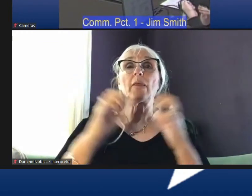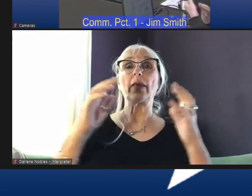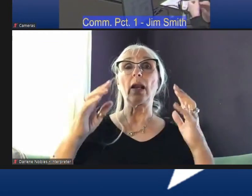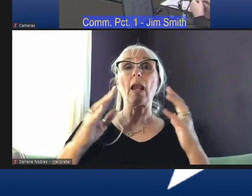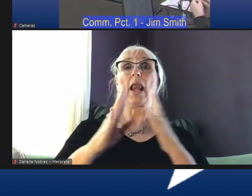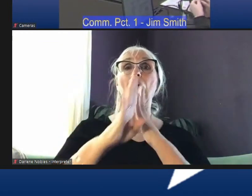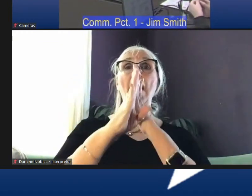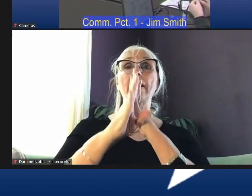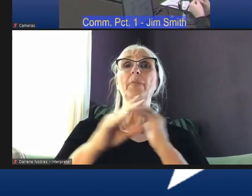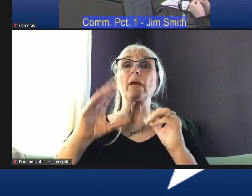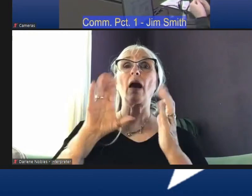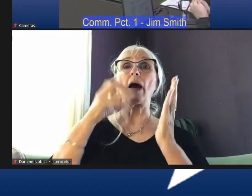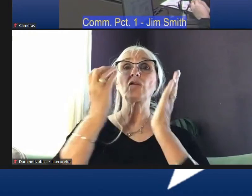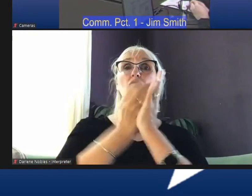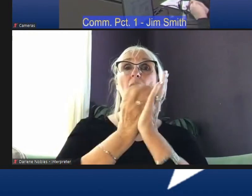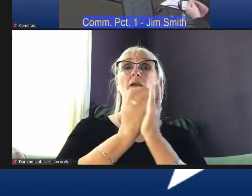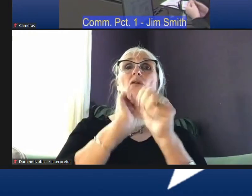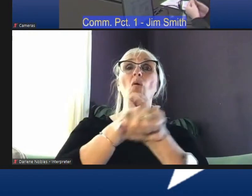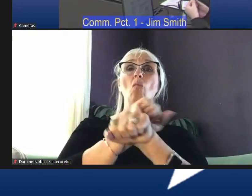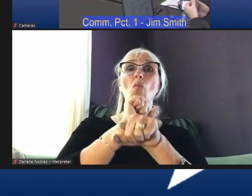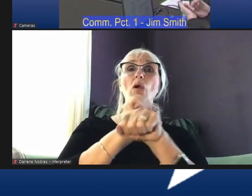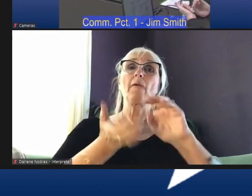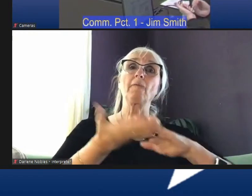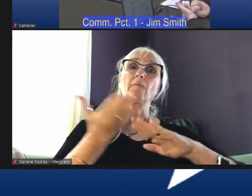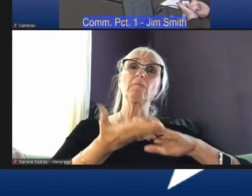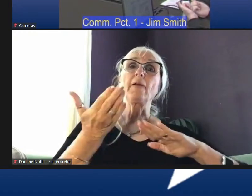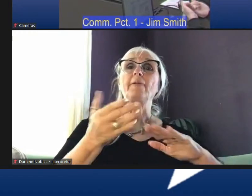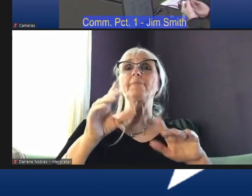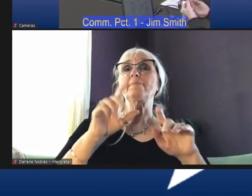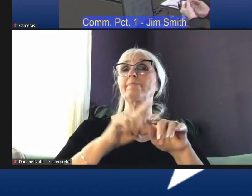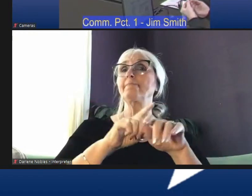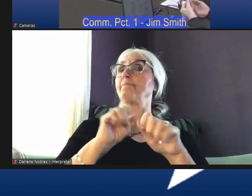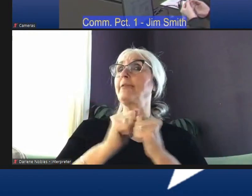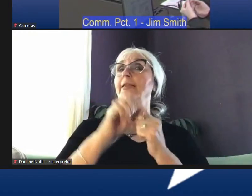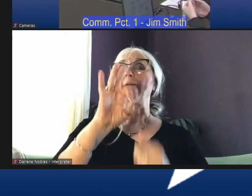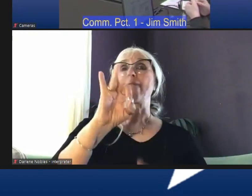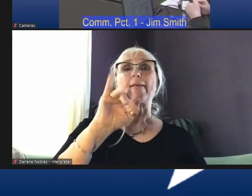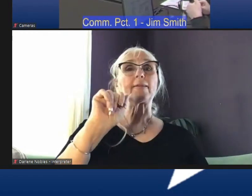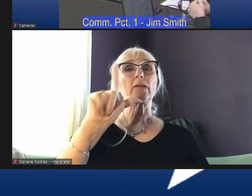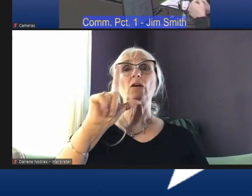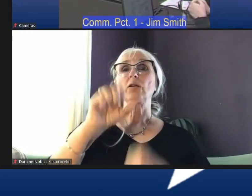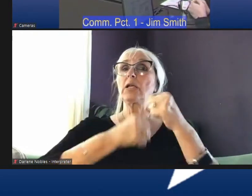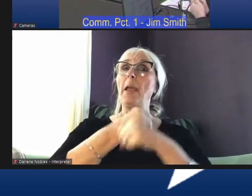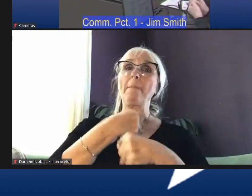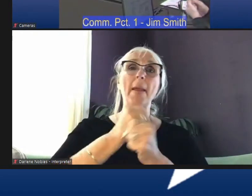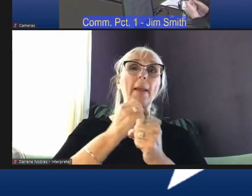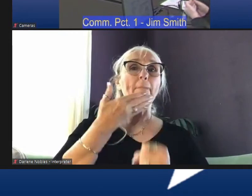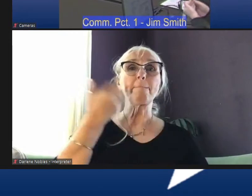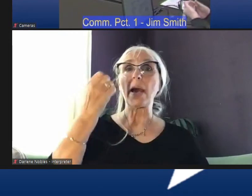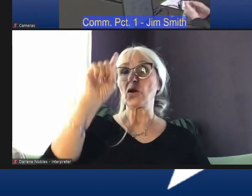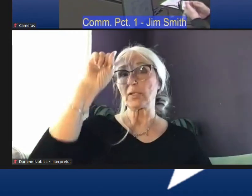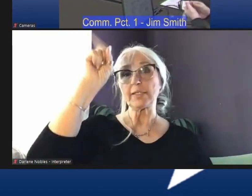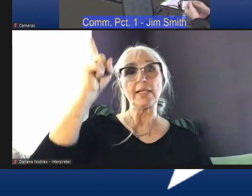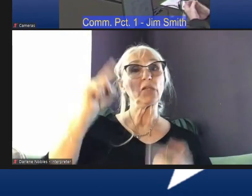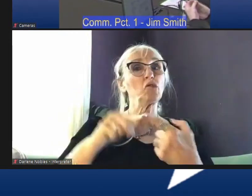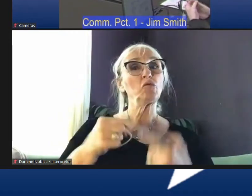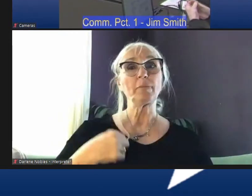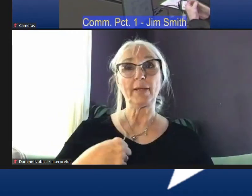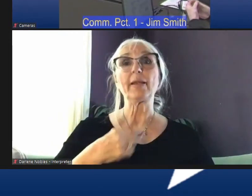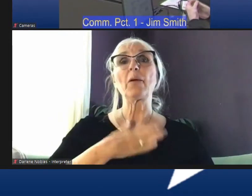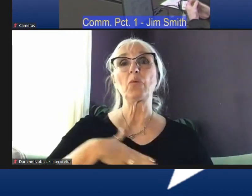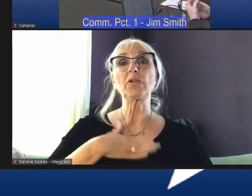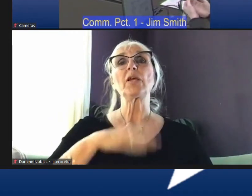run concurrently with the fiscal year. It just makes a lot more sense to me, and I appreciate all your effort. And